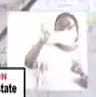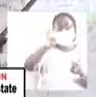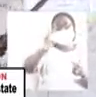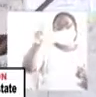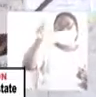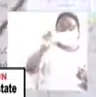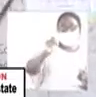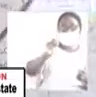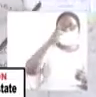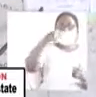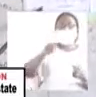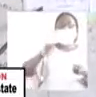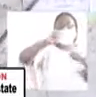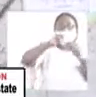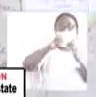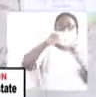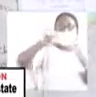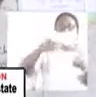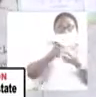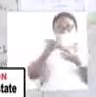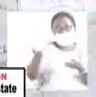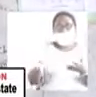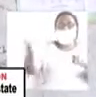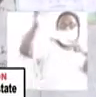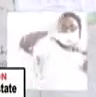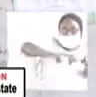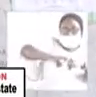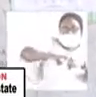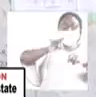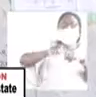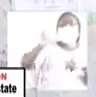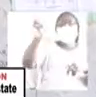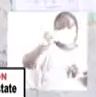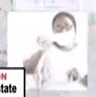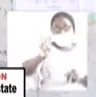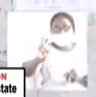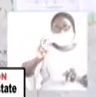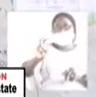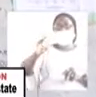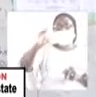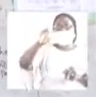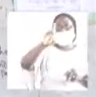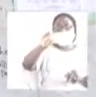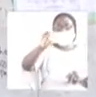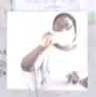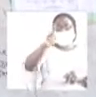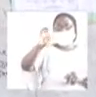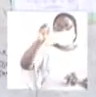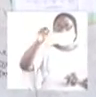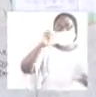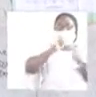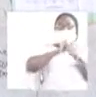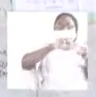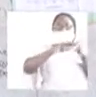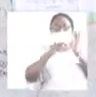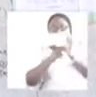are also reflected here. Like if you look at Mr. Ben individual demand curve, when the